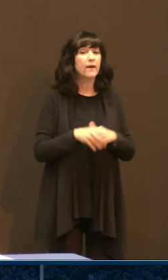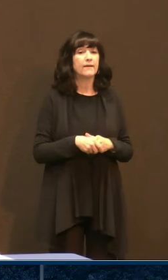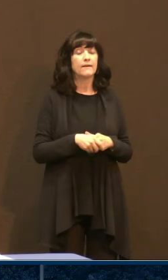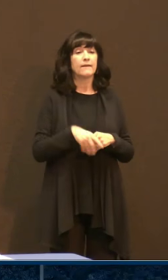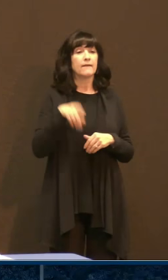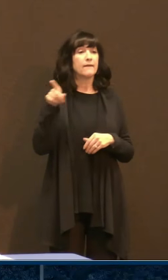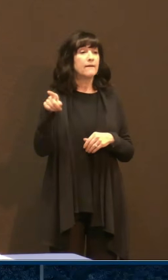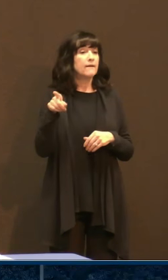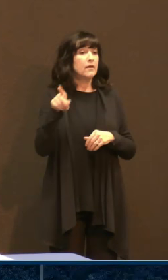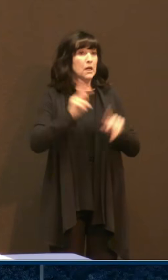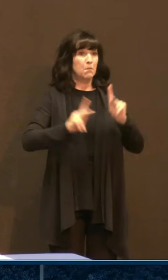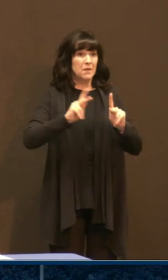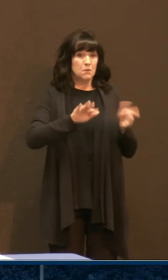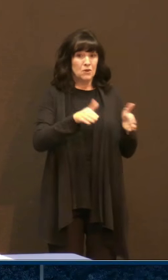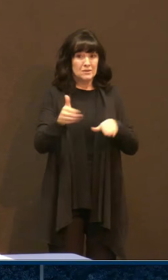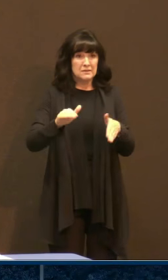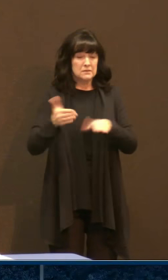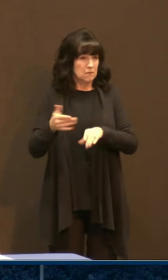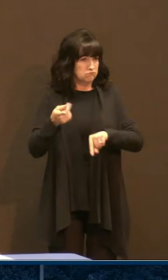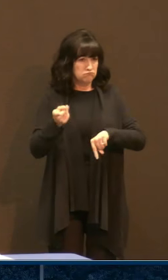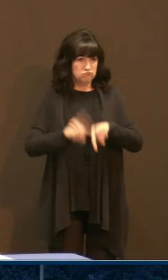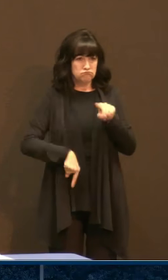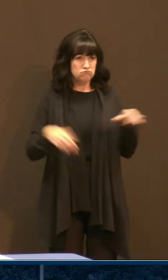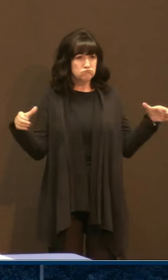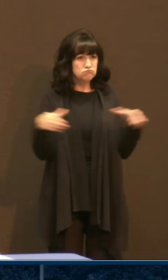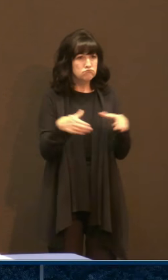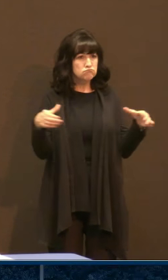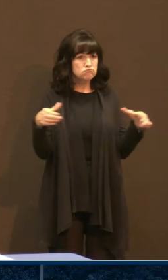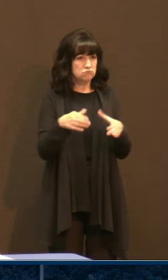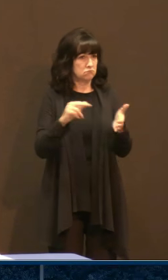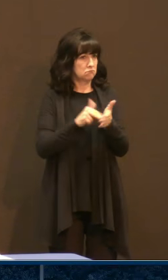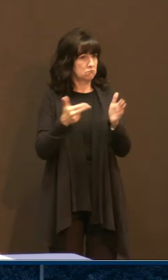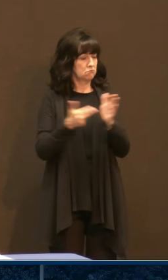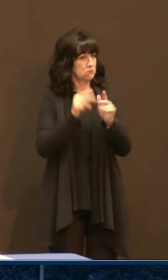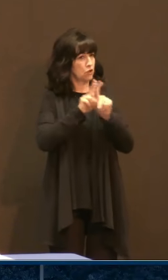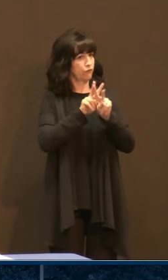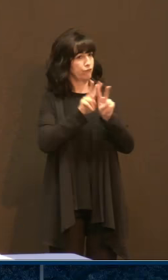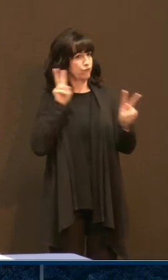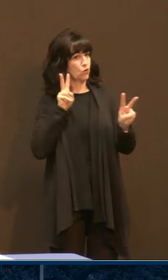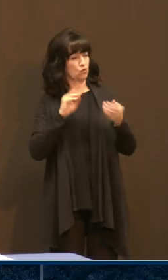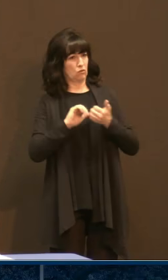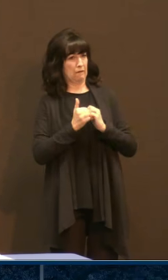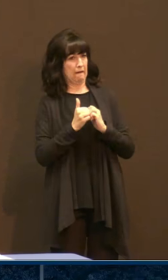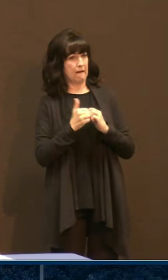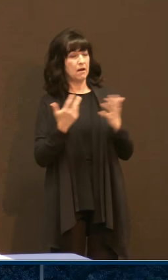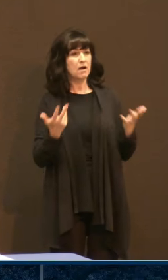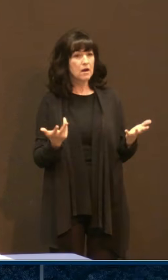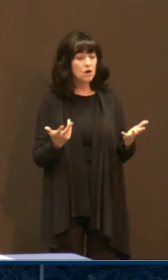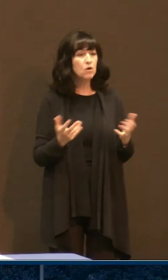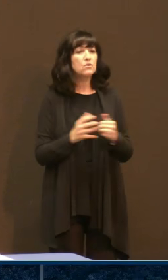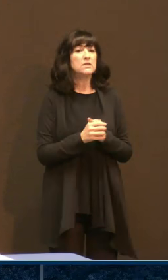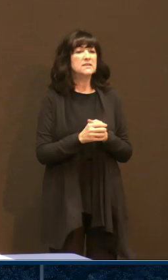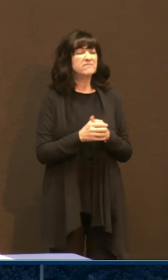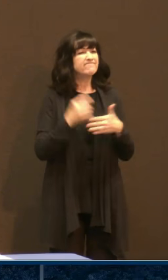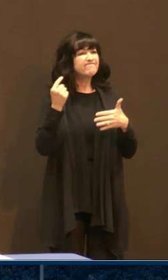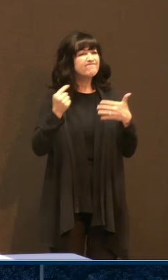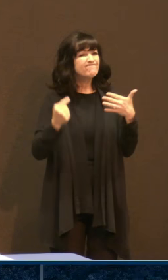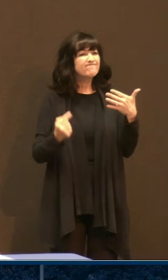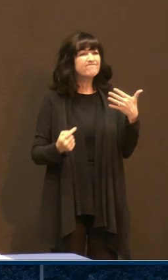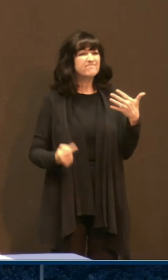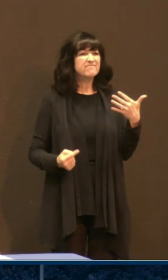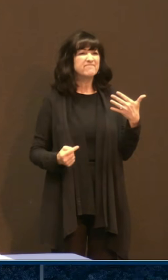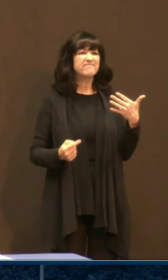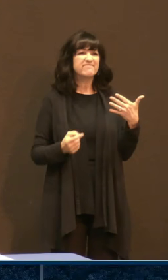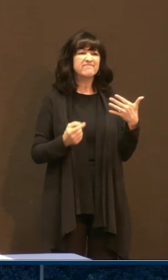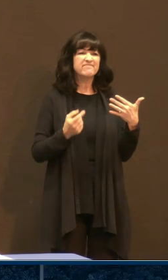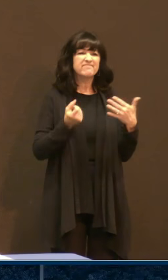a funeral the way they'd want to. To those, we had a huge religious season time of the year that we're just going through right now. And we want to make sure